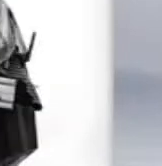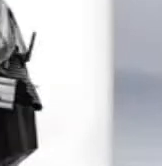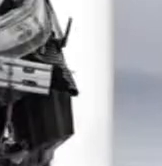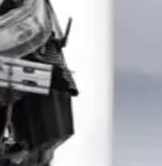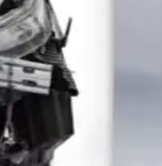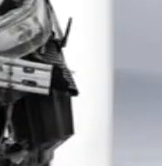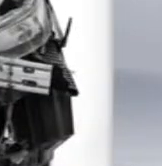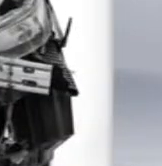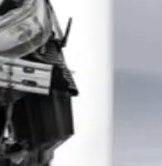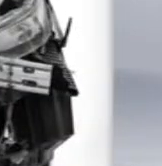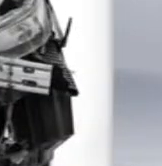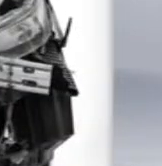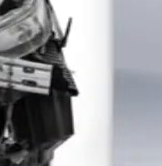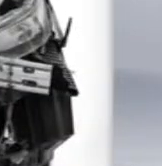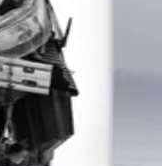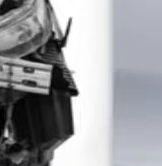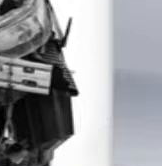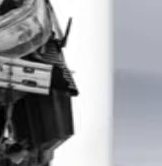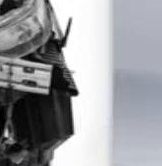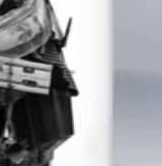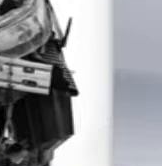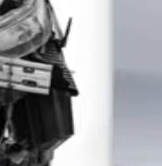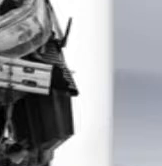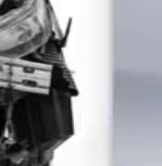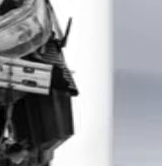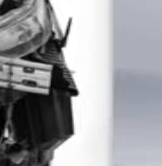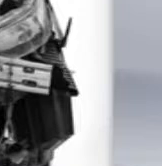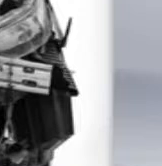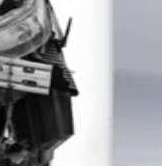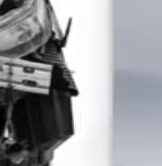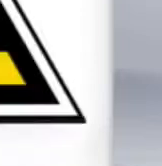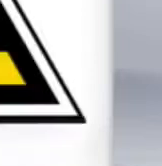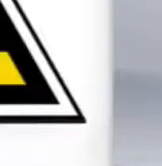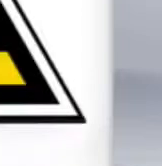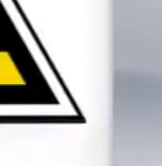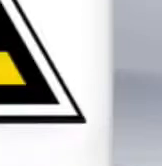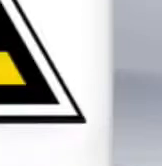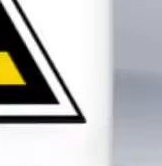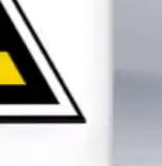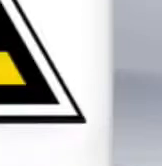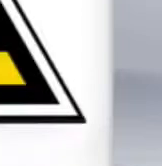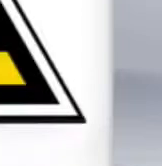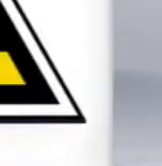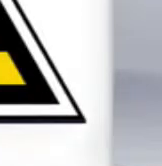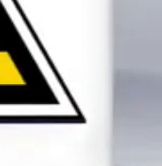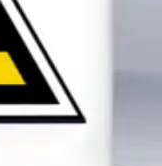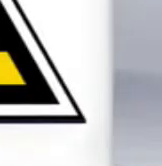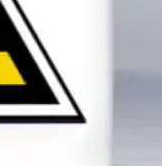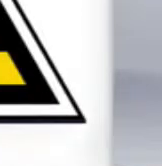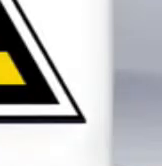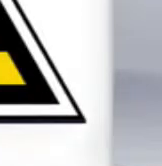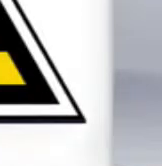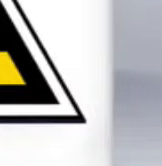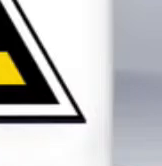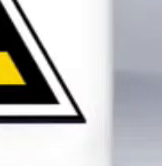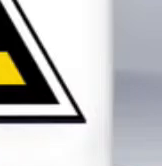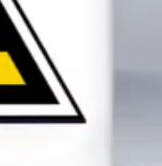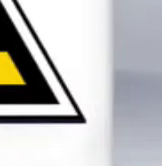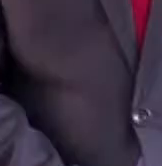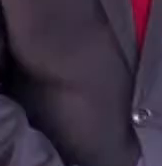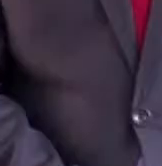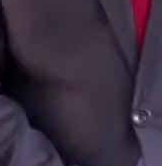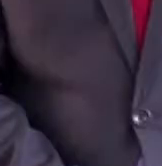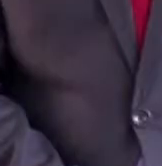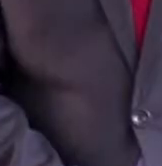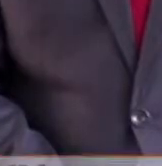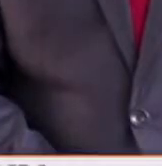403 drivers, 793 passengers, 413 motorcycle passengers, 57 being pedal